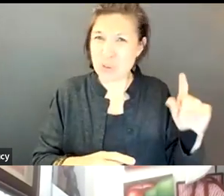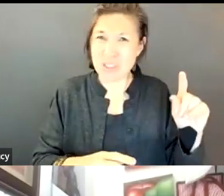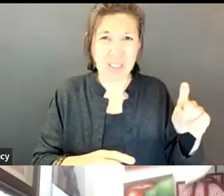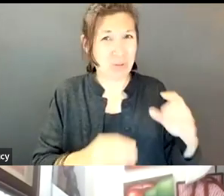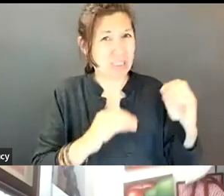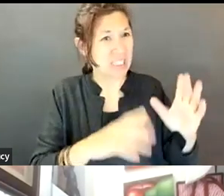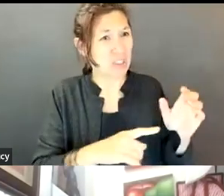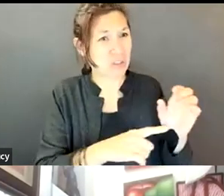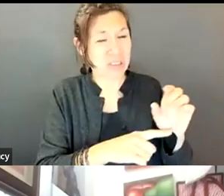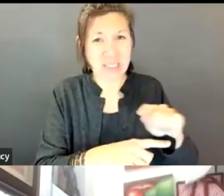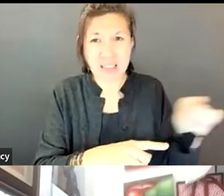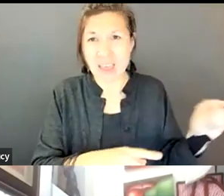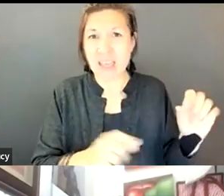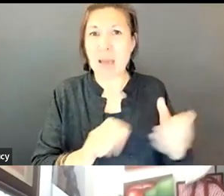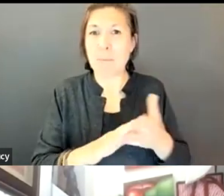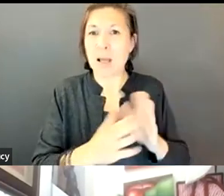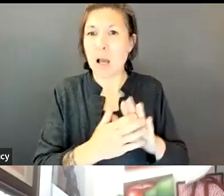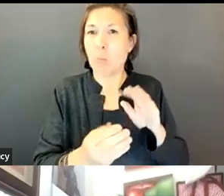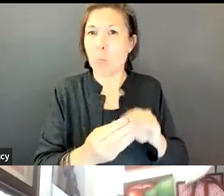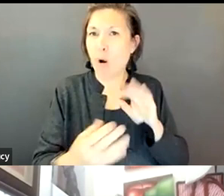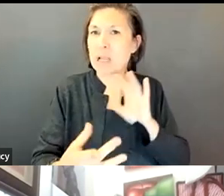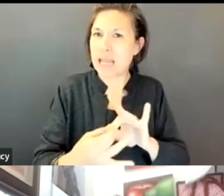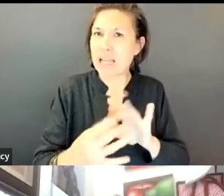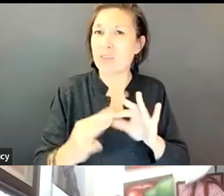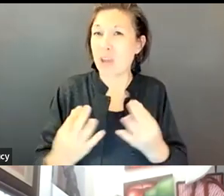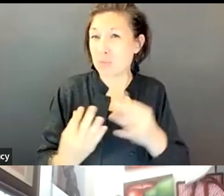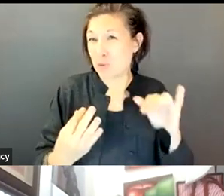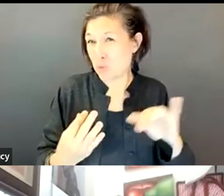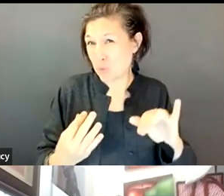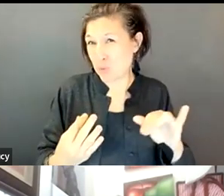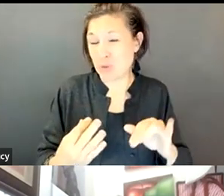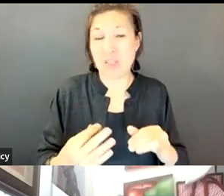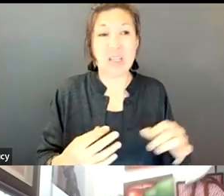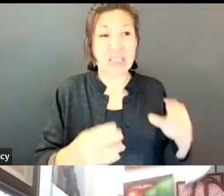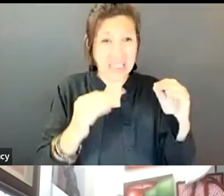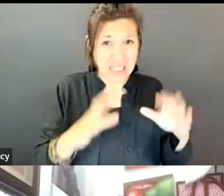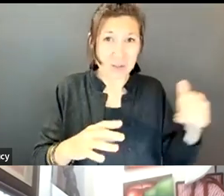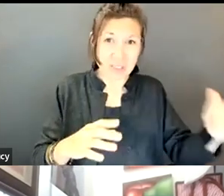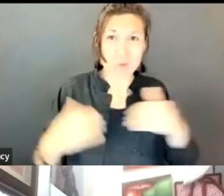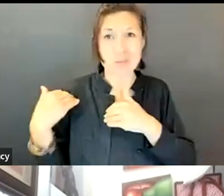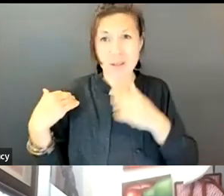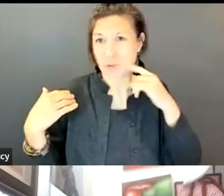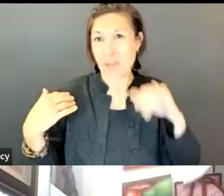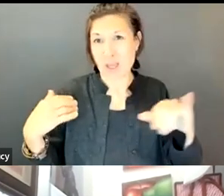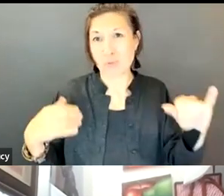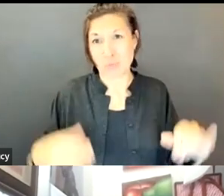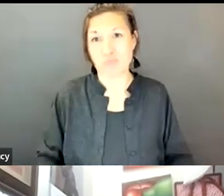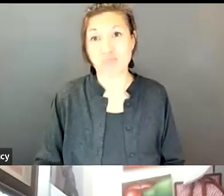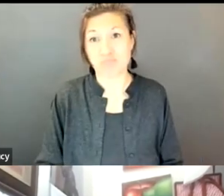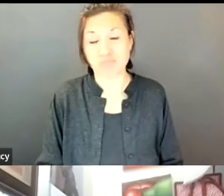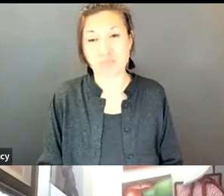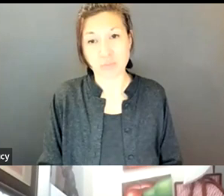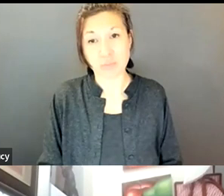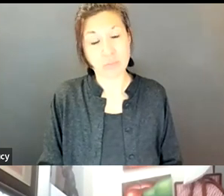to become more in tune with families you know more family engagement those kinds of things as well